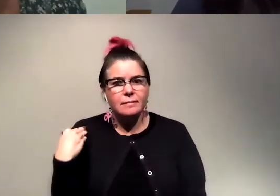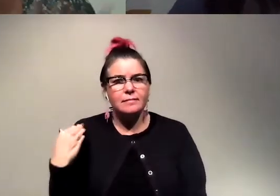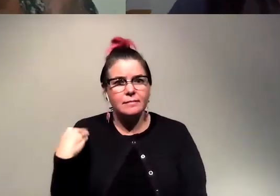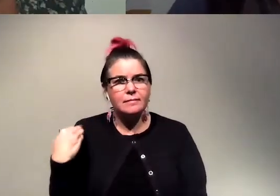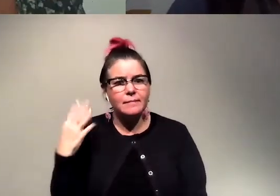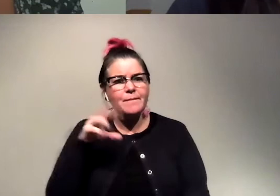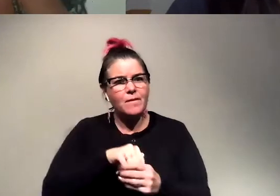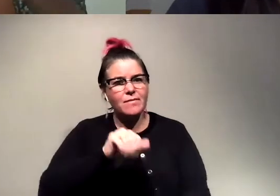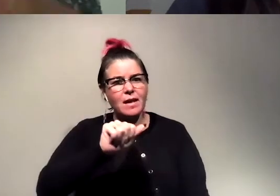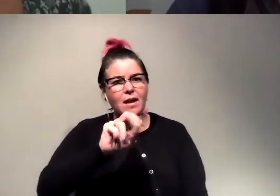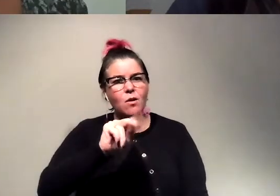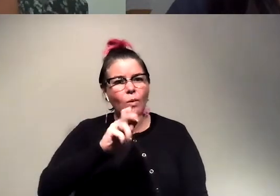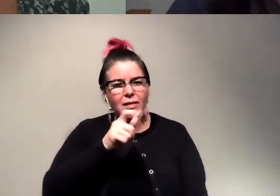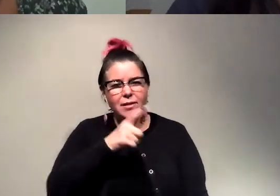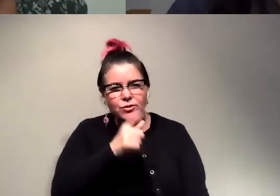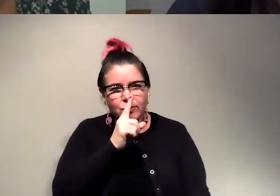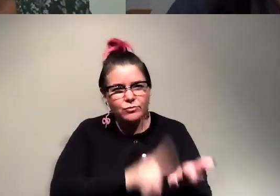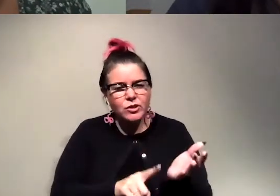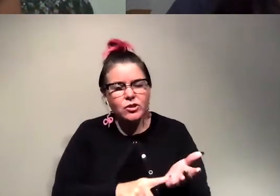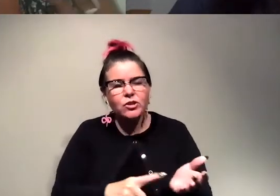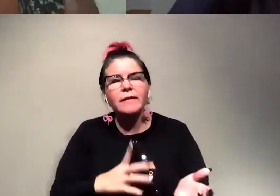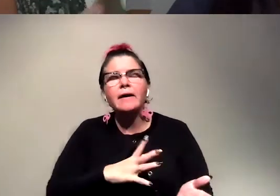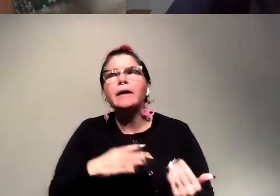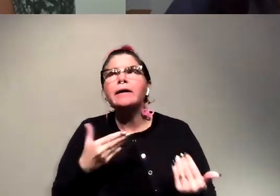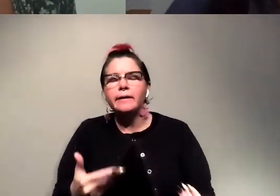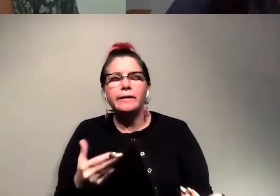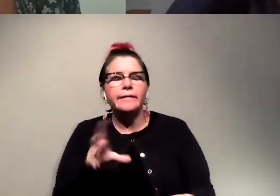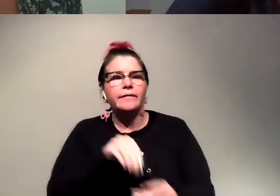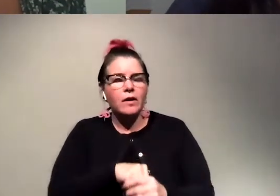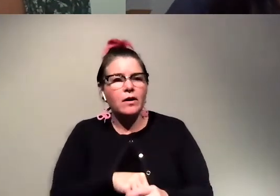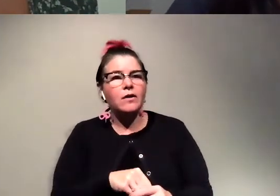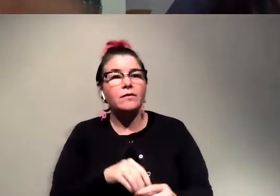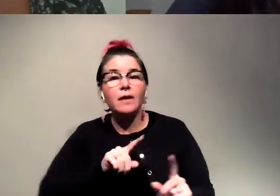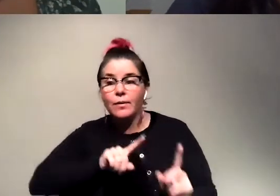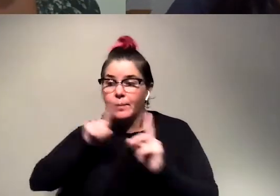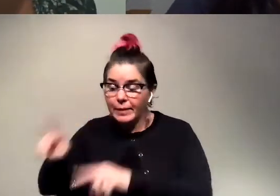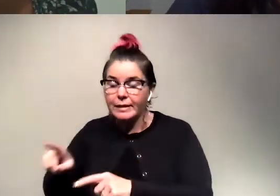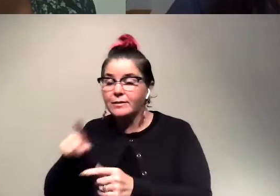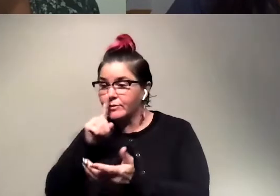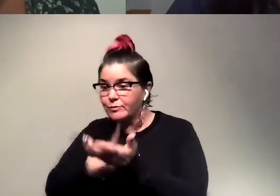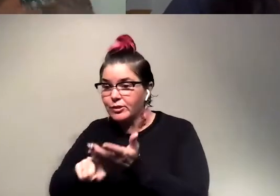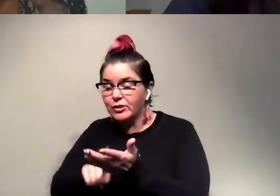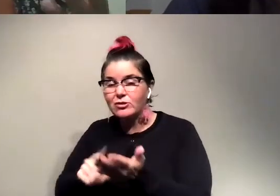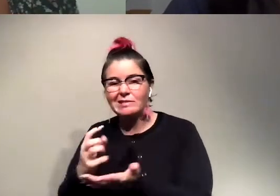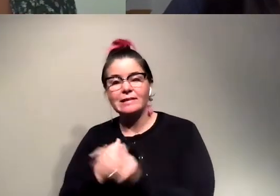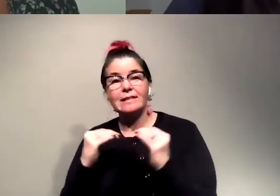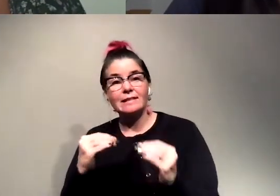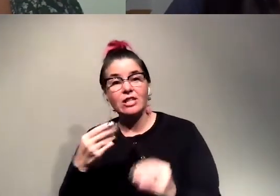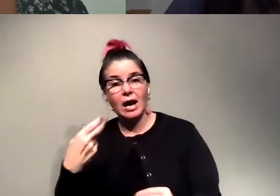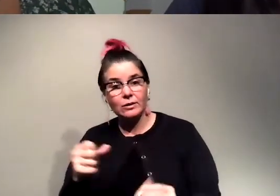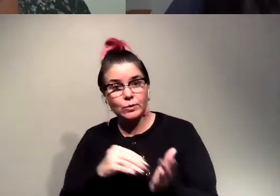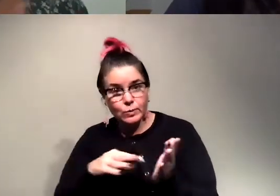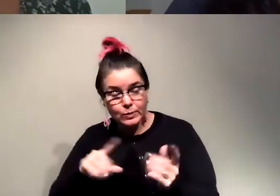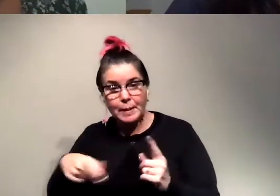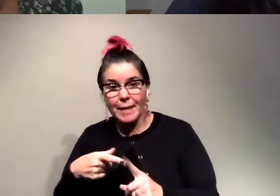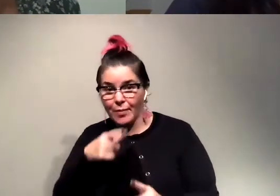while, and I was like, you know what? I'll go ahead and go do it. And I went and did it, and I got to teach high school students about anoles while I